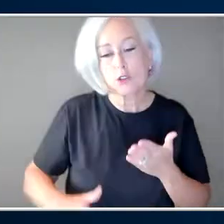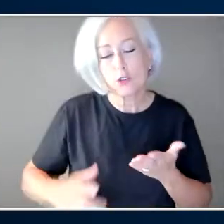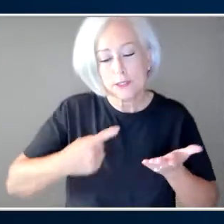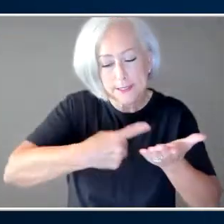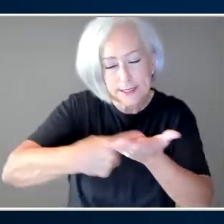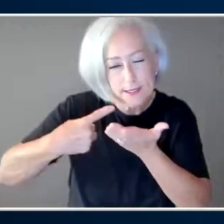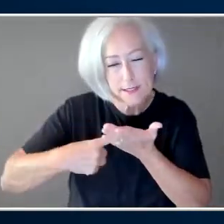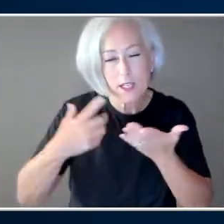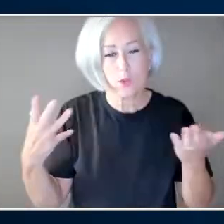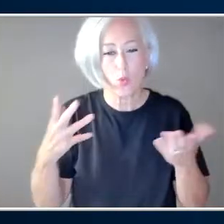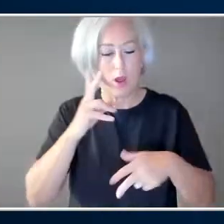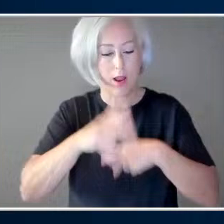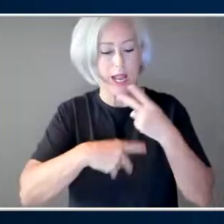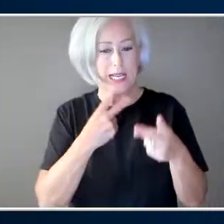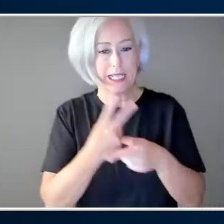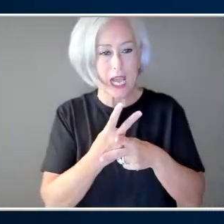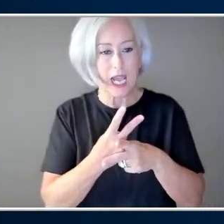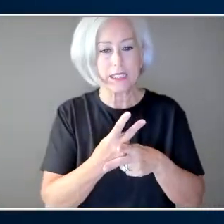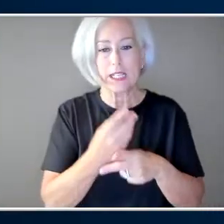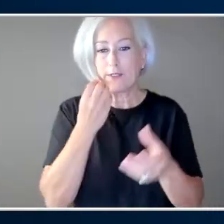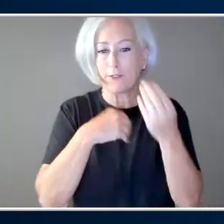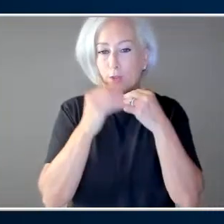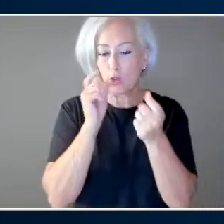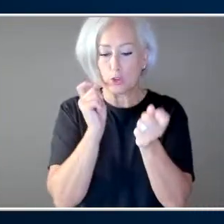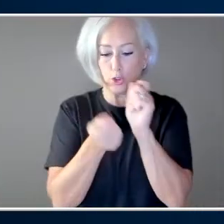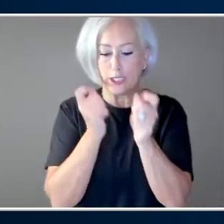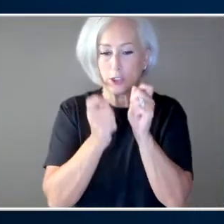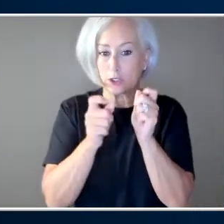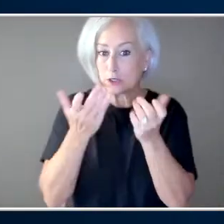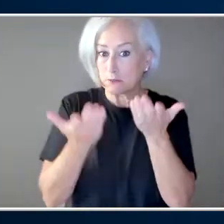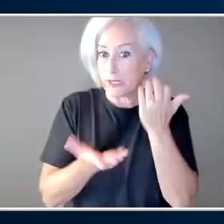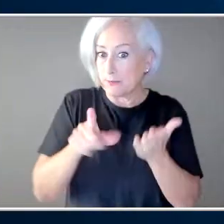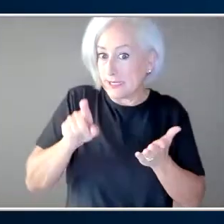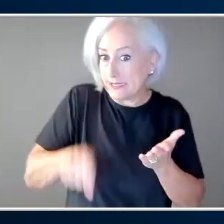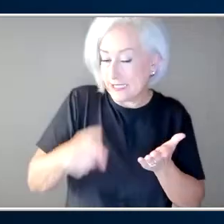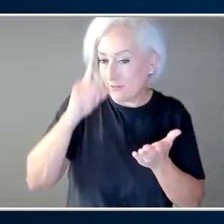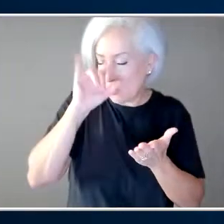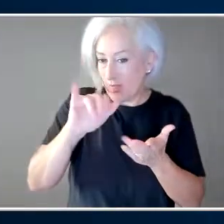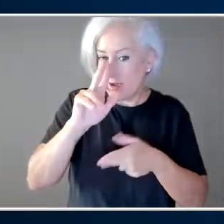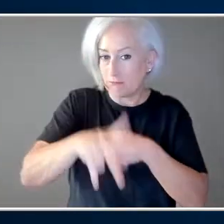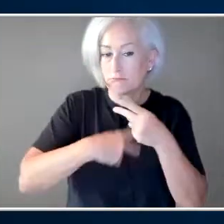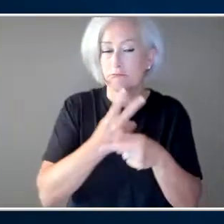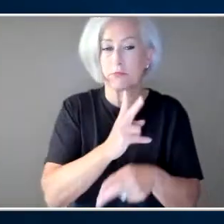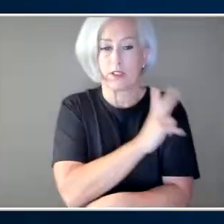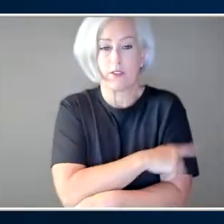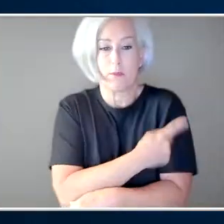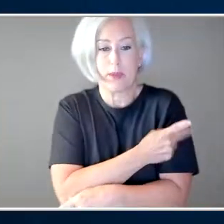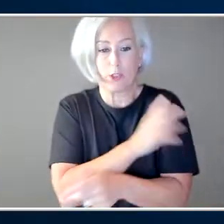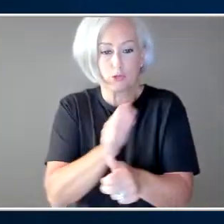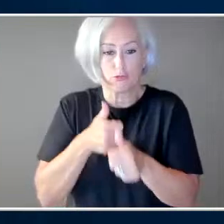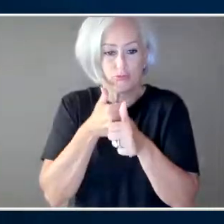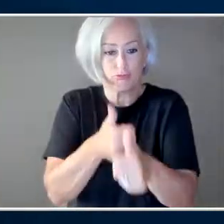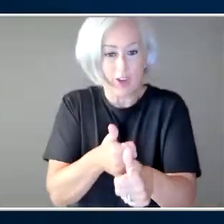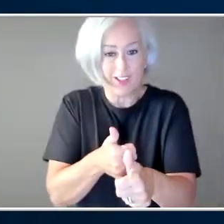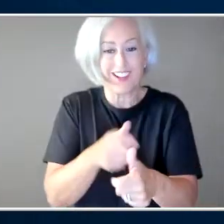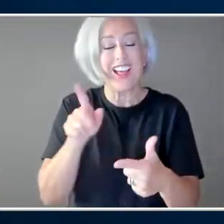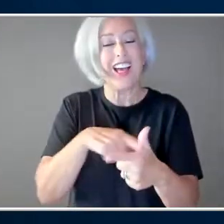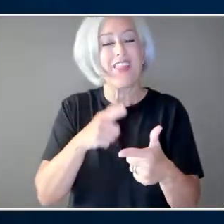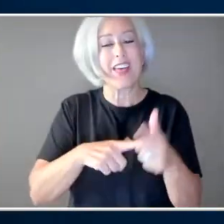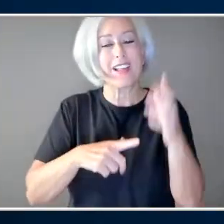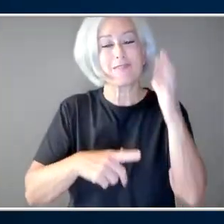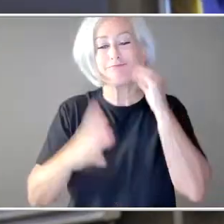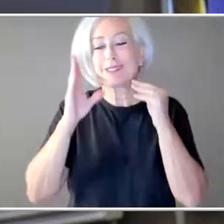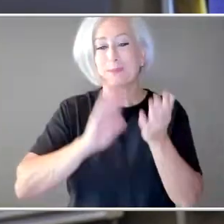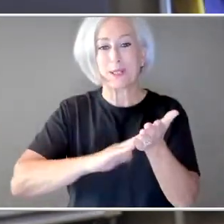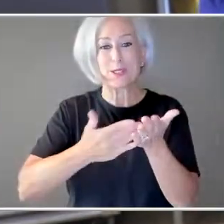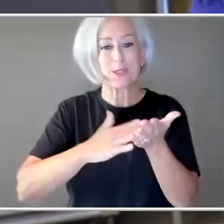or dietary changes might be good for that patient to follow. And then they cook, which is so exciting.